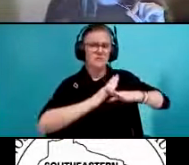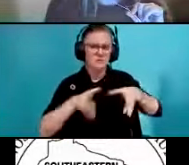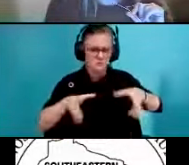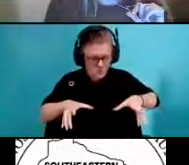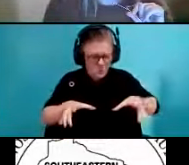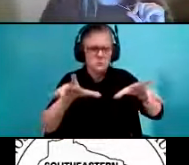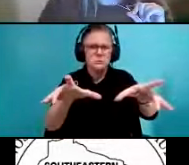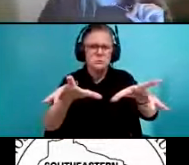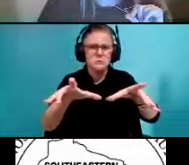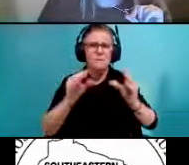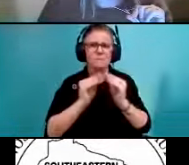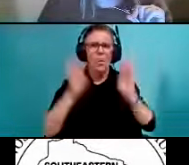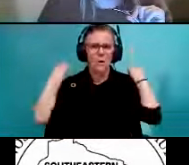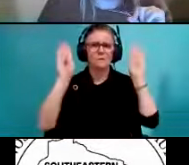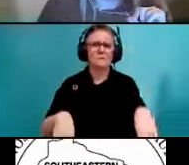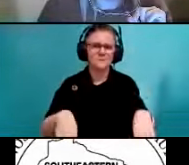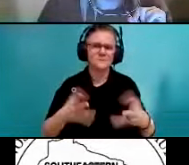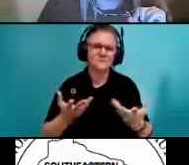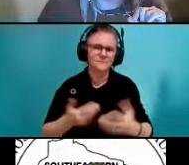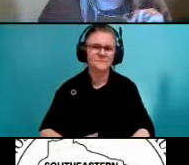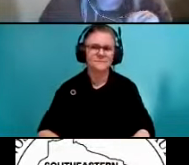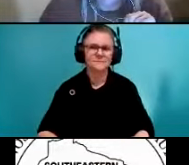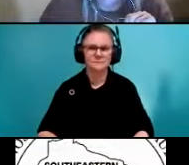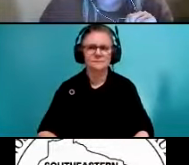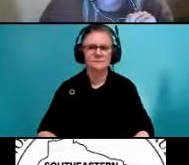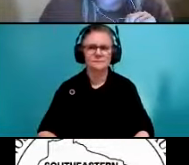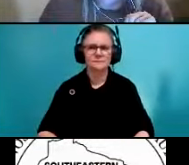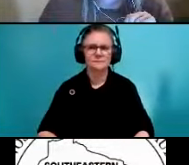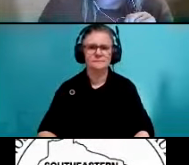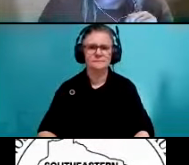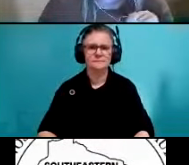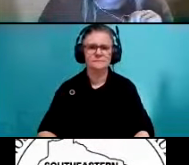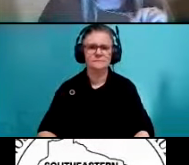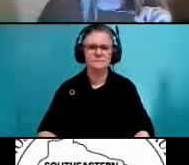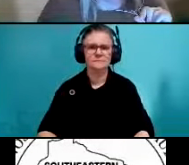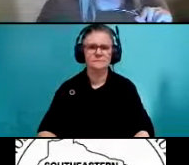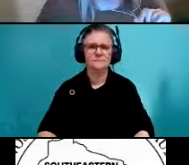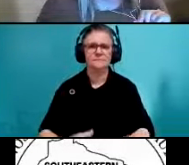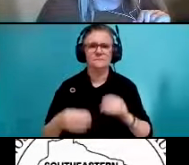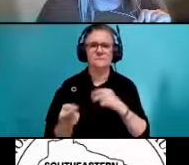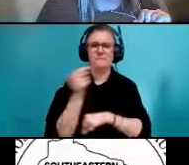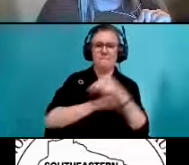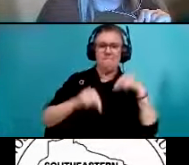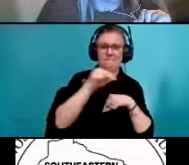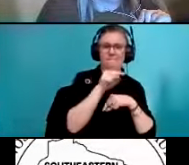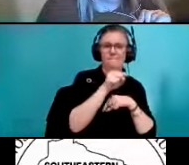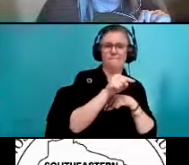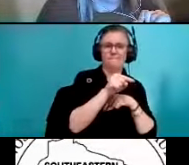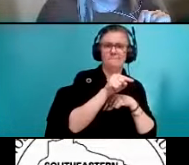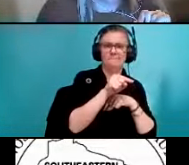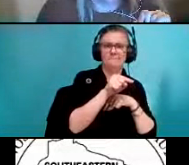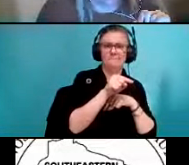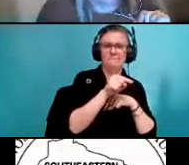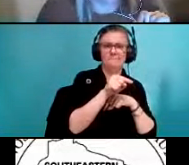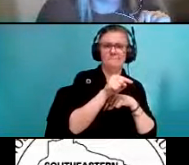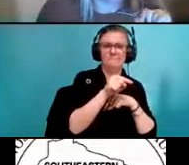more continuous throughout that lane. And then just to come back around to